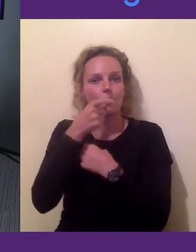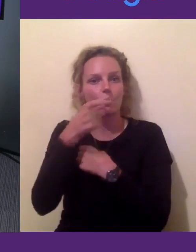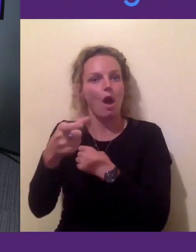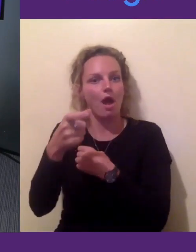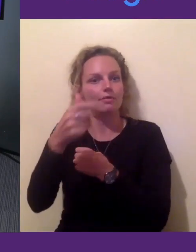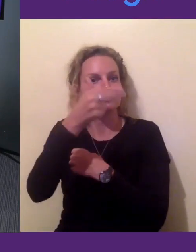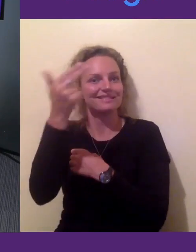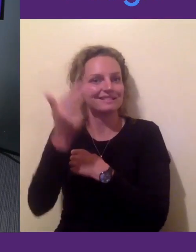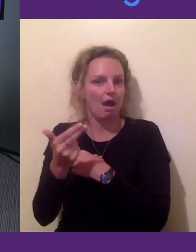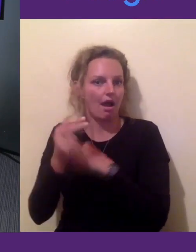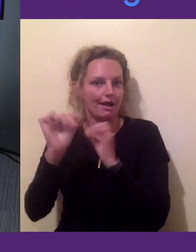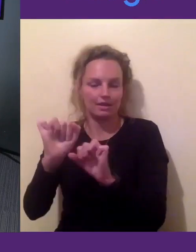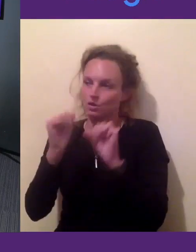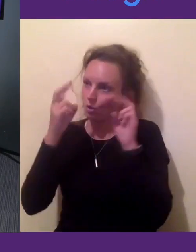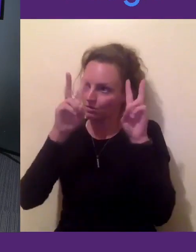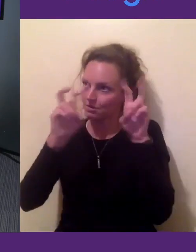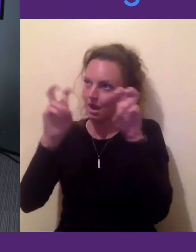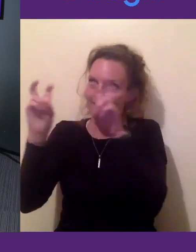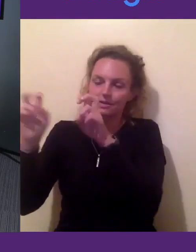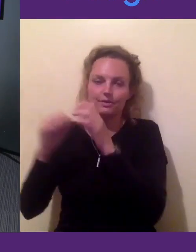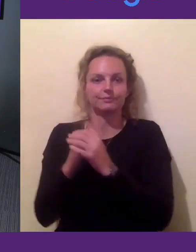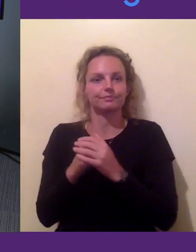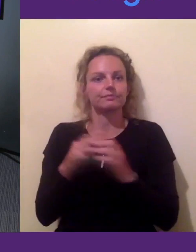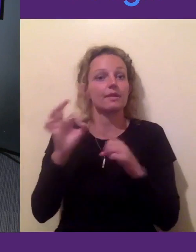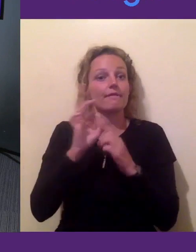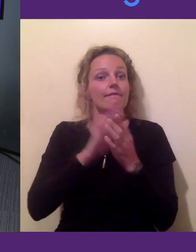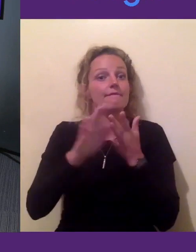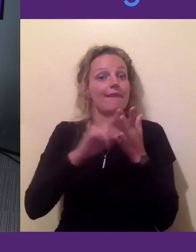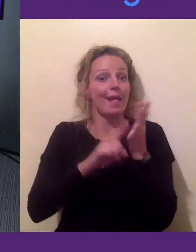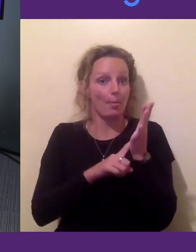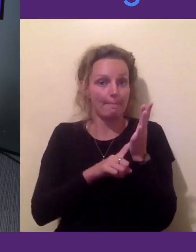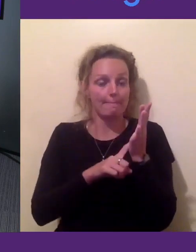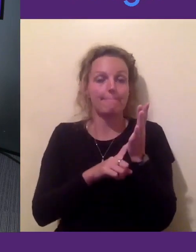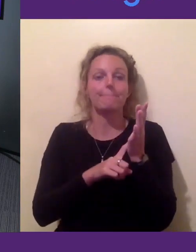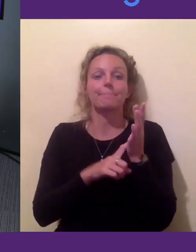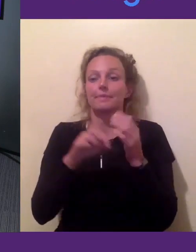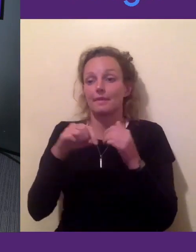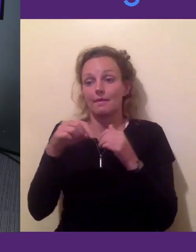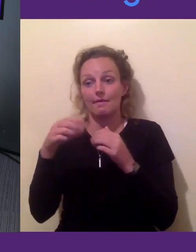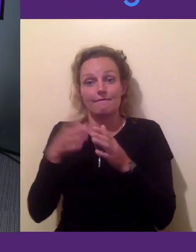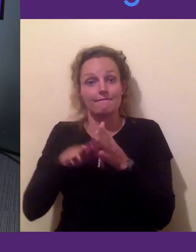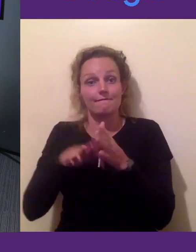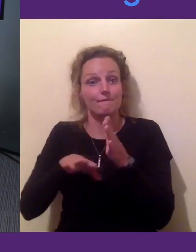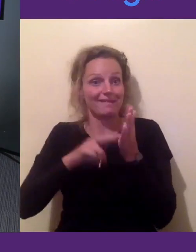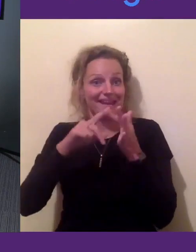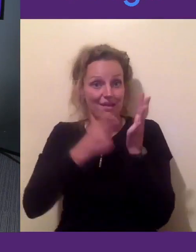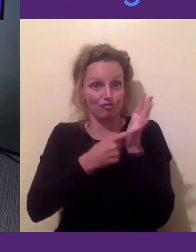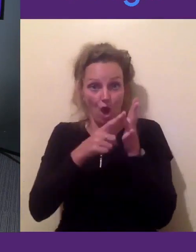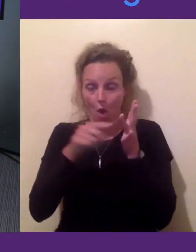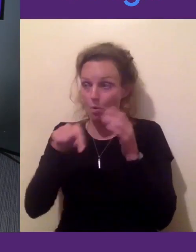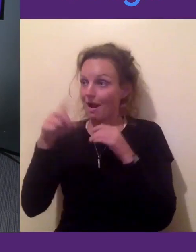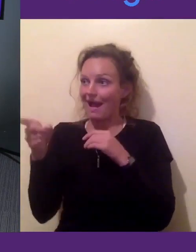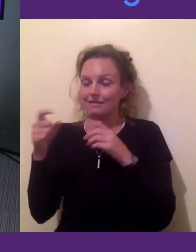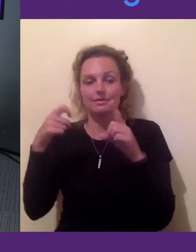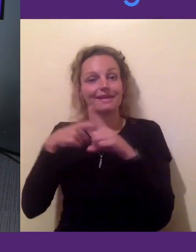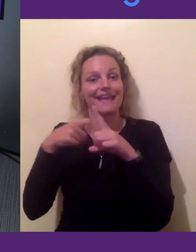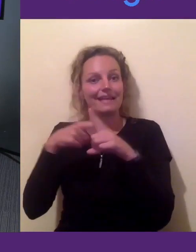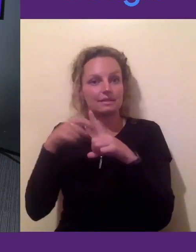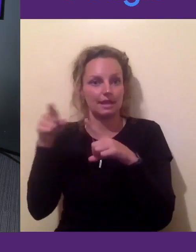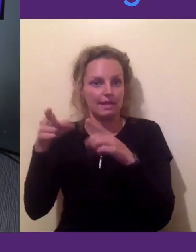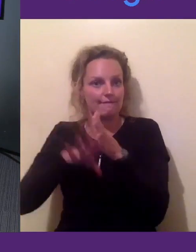and Katie from RNID. So I want you to throw the first question to you, and then we're going to come back a little bit